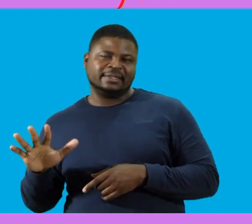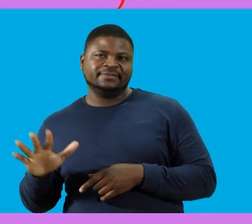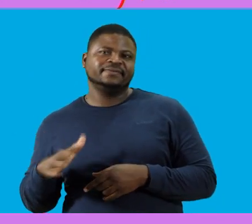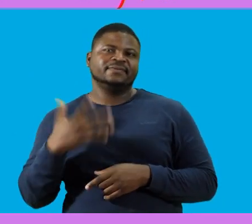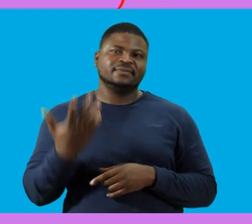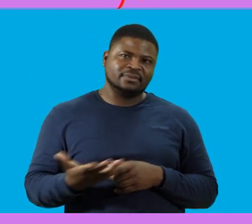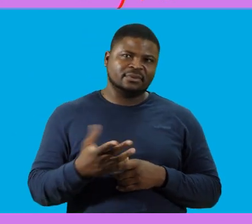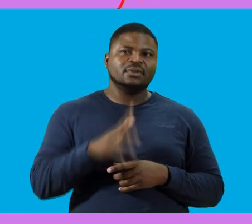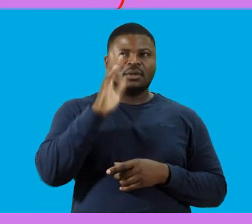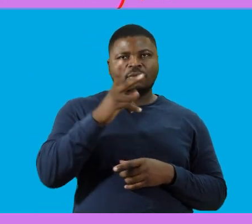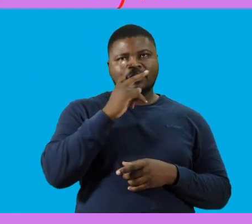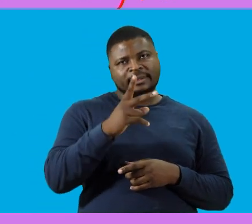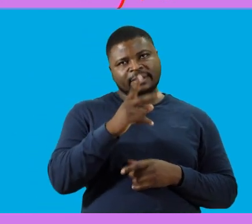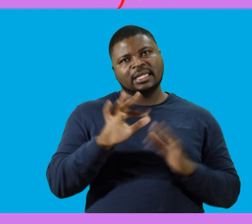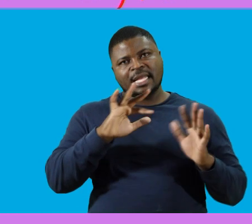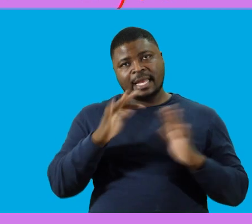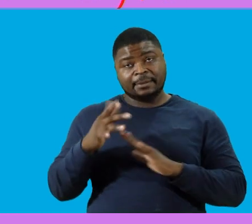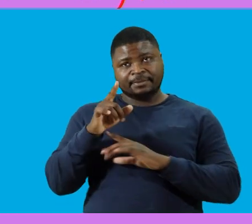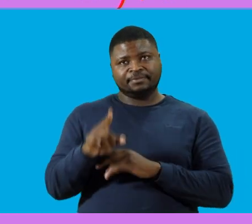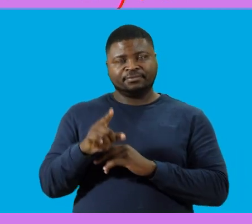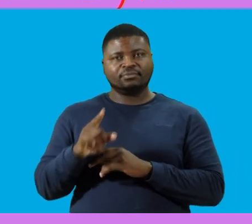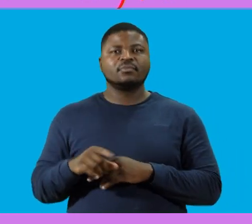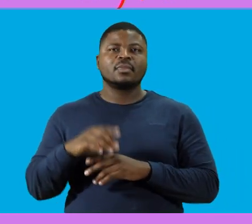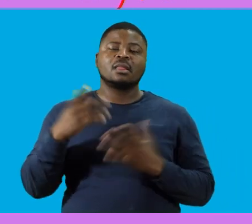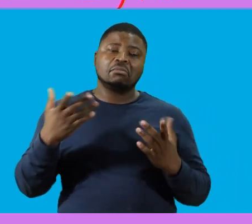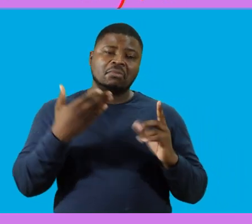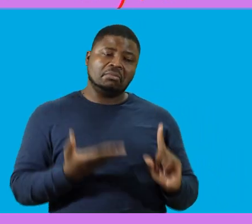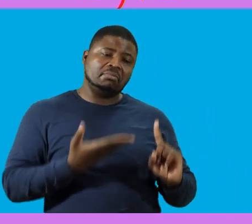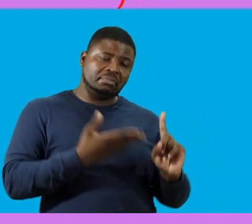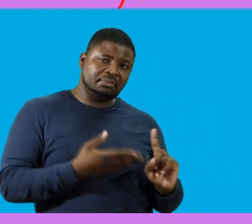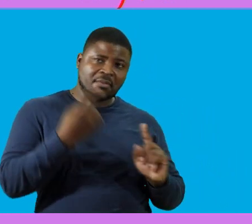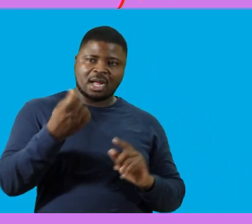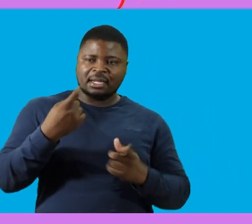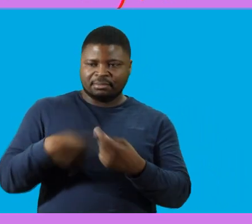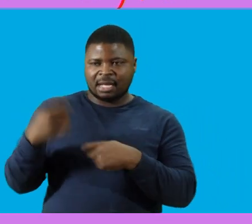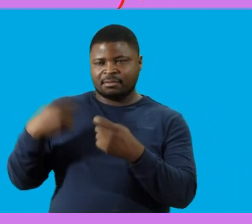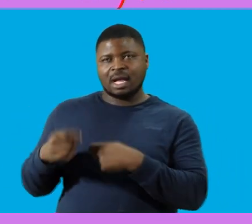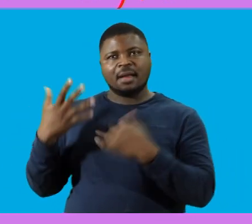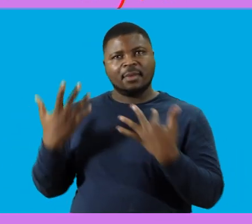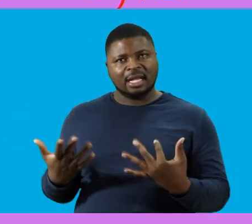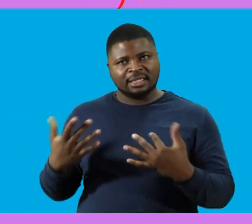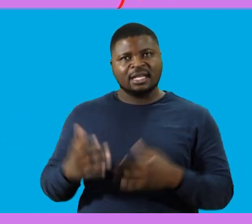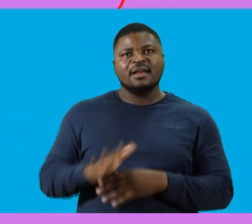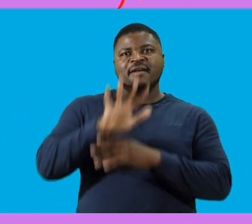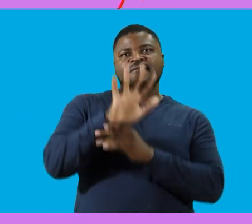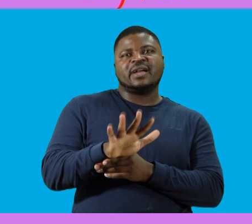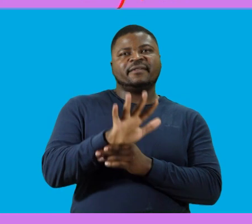0,15, and then you'll see that she is spending